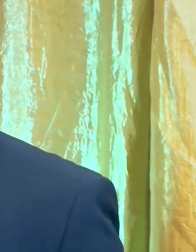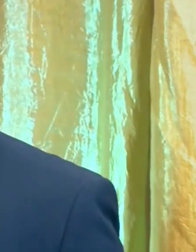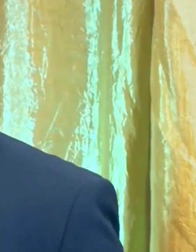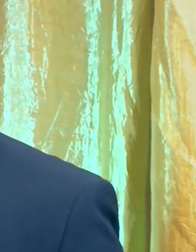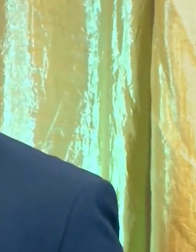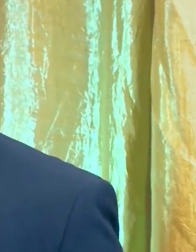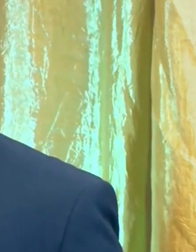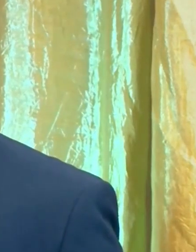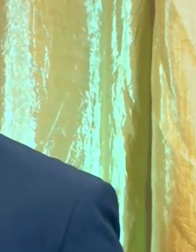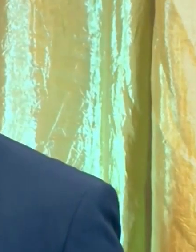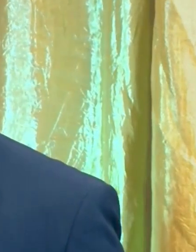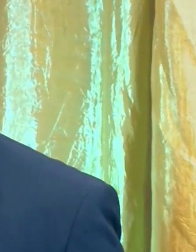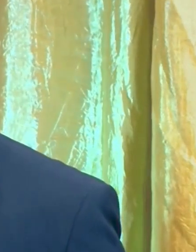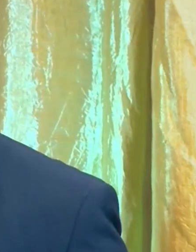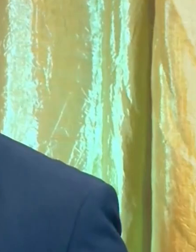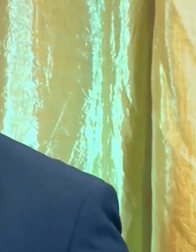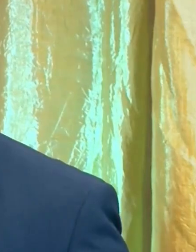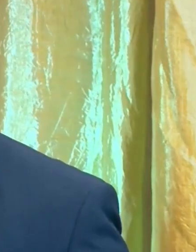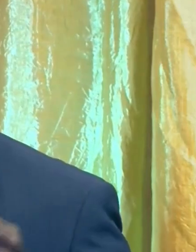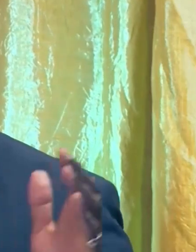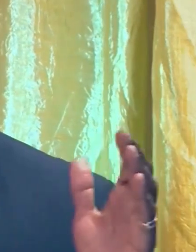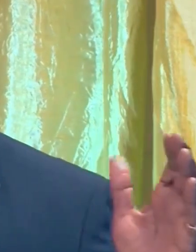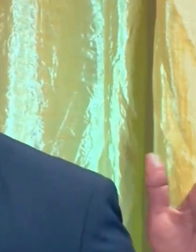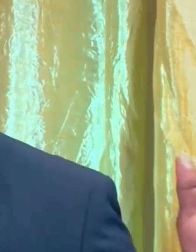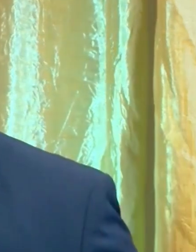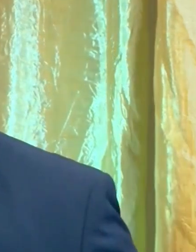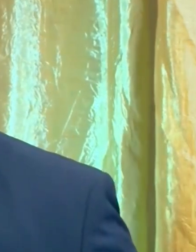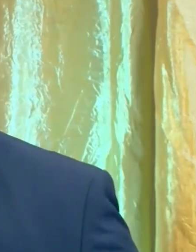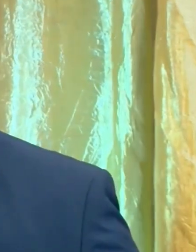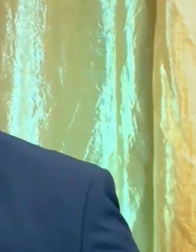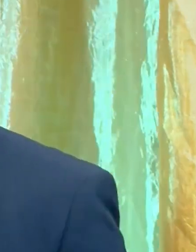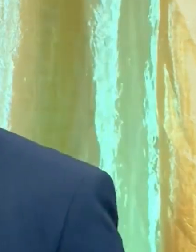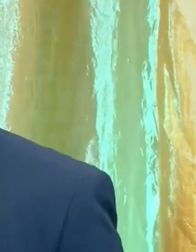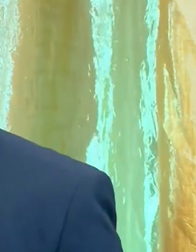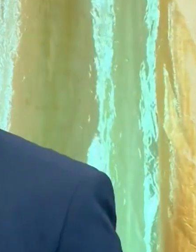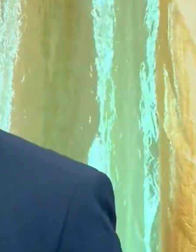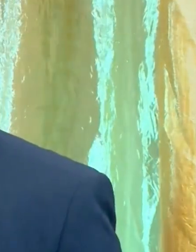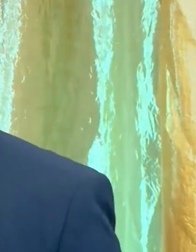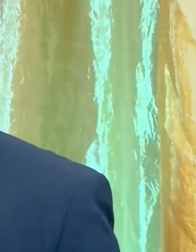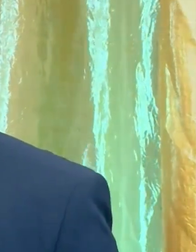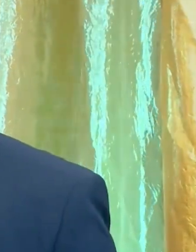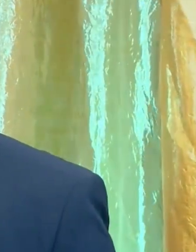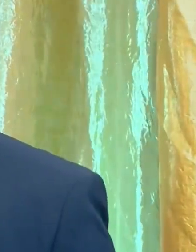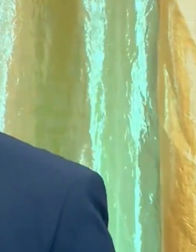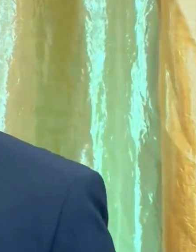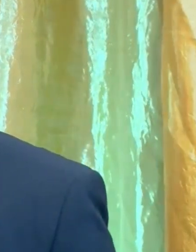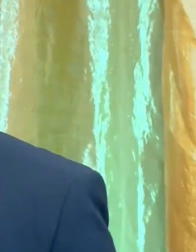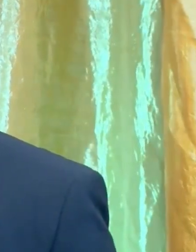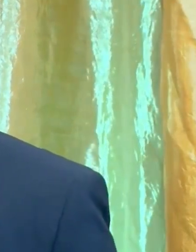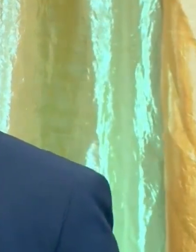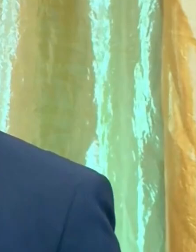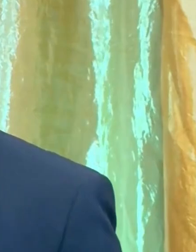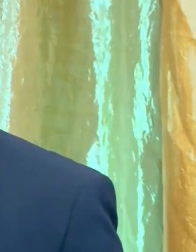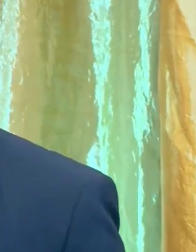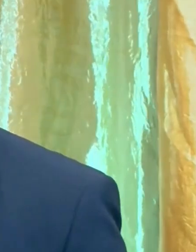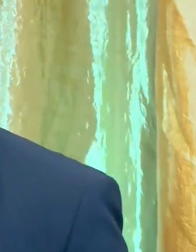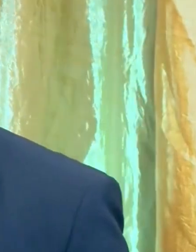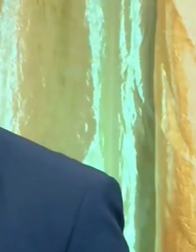a similar situation to what happened on Wednesday when the minister launched